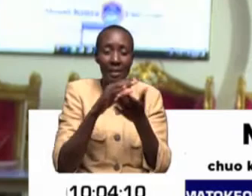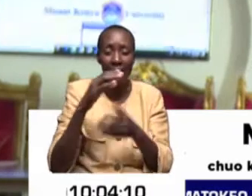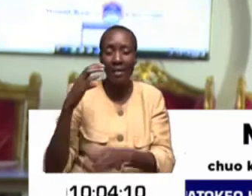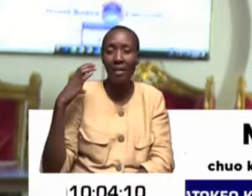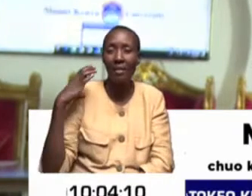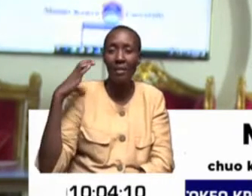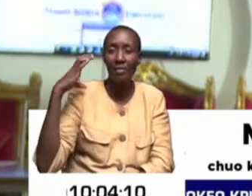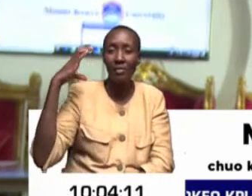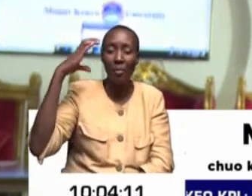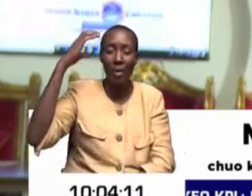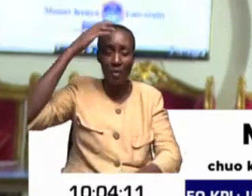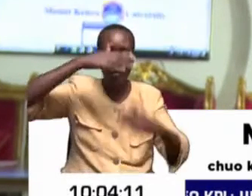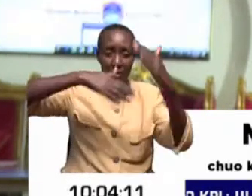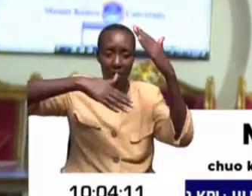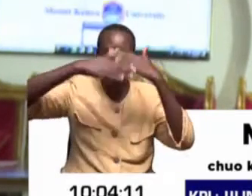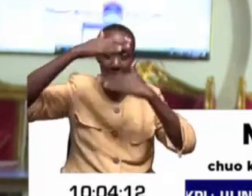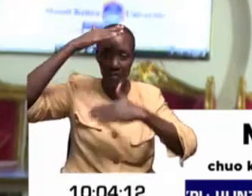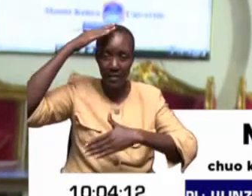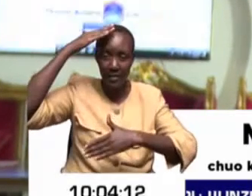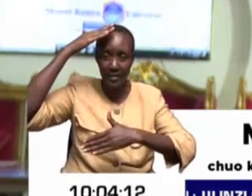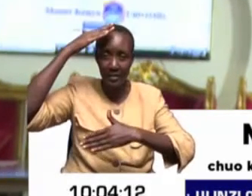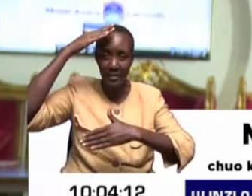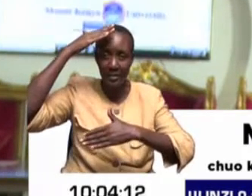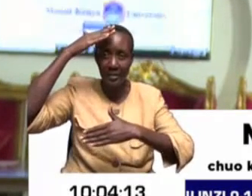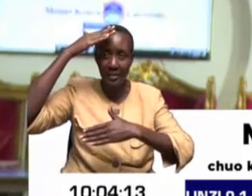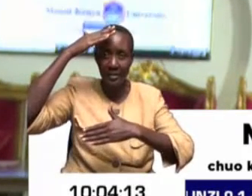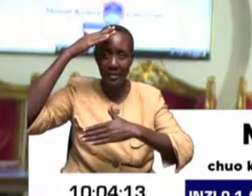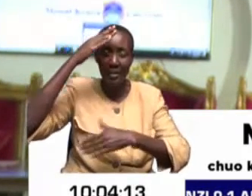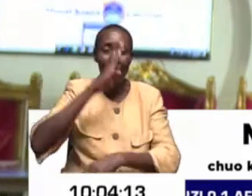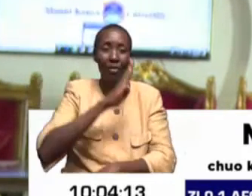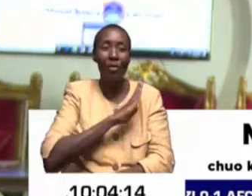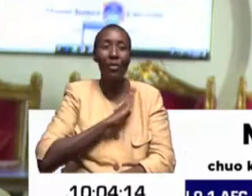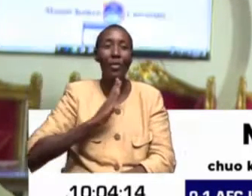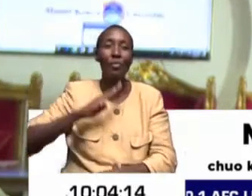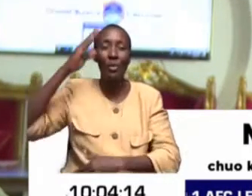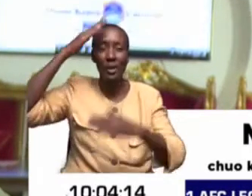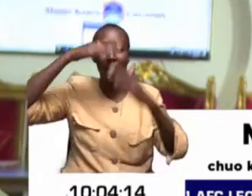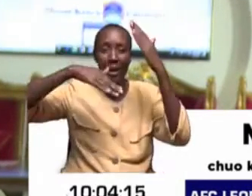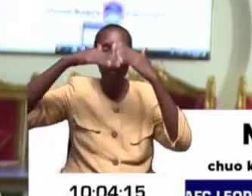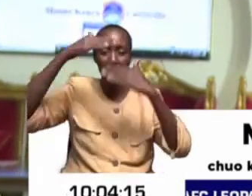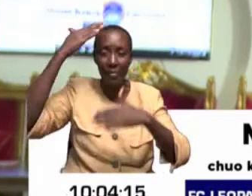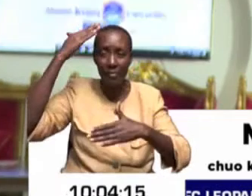the university, or the BOD chairman, Professor Gisharu,